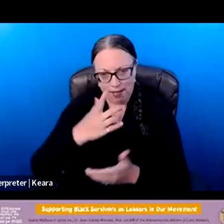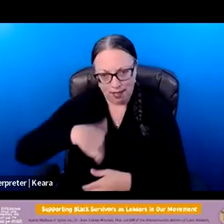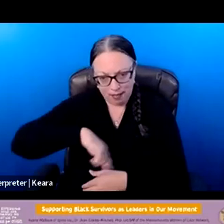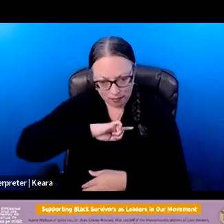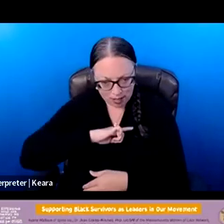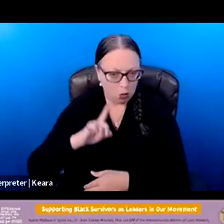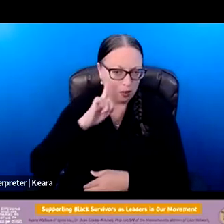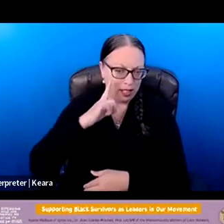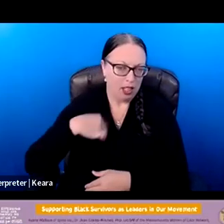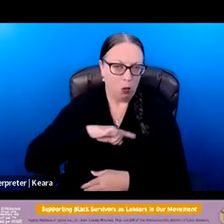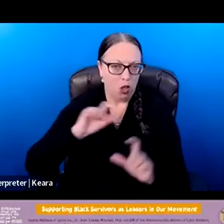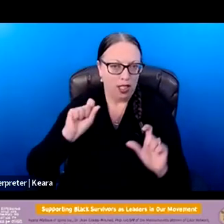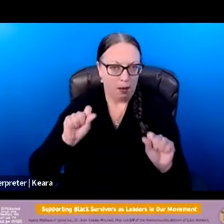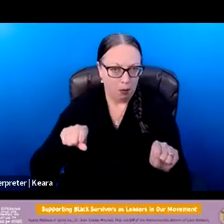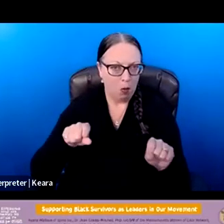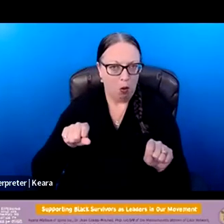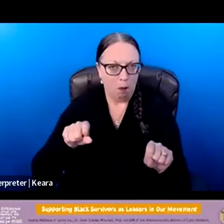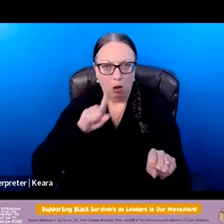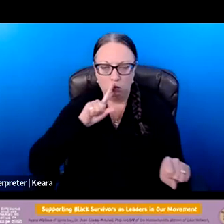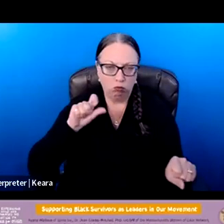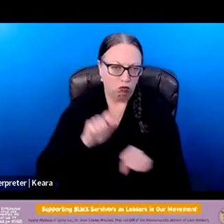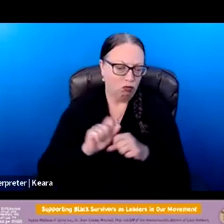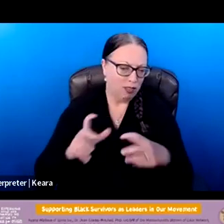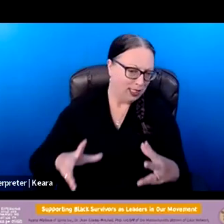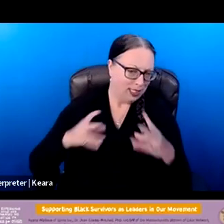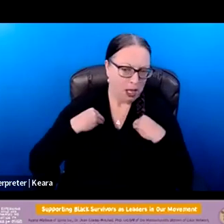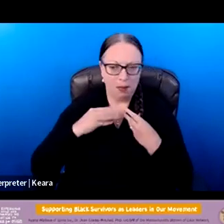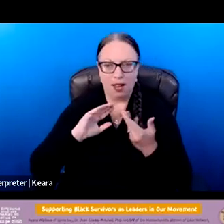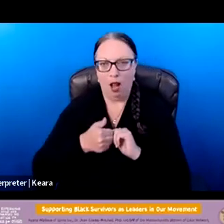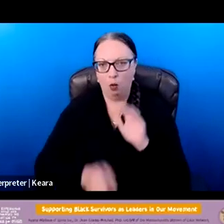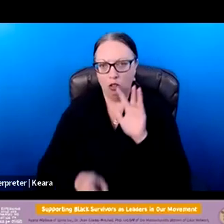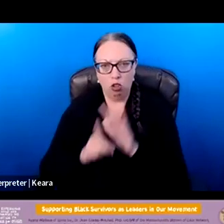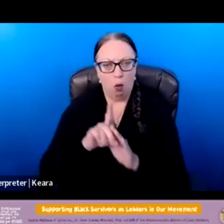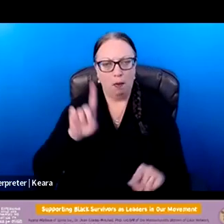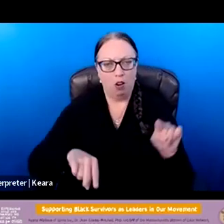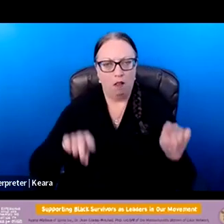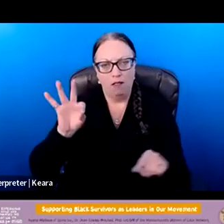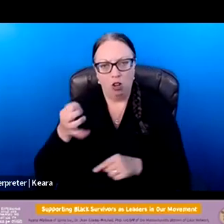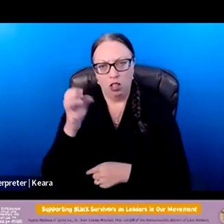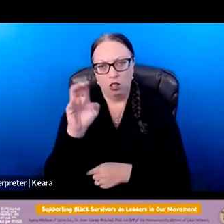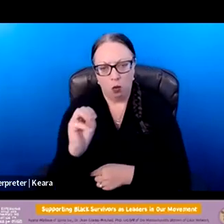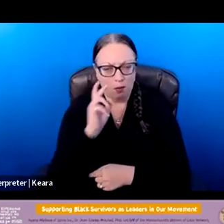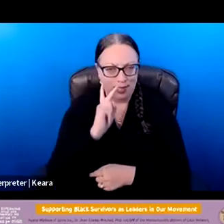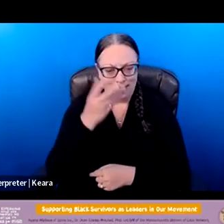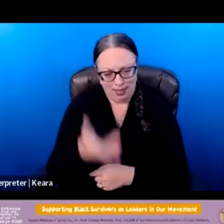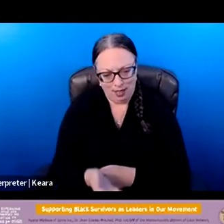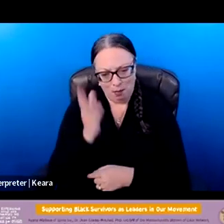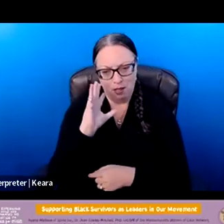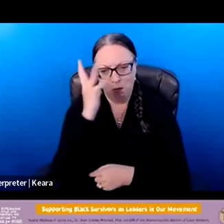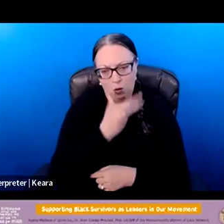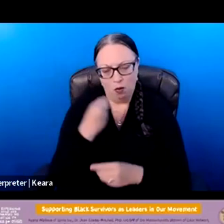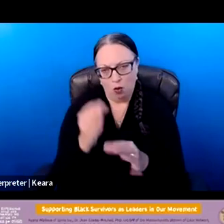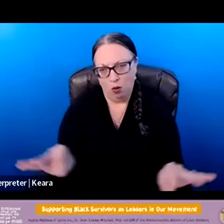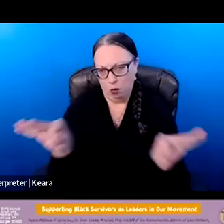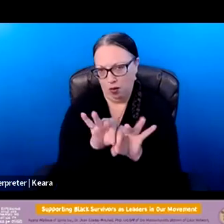we're capable, but to radically accept how we come in our various forms and like see them as beautiful, and see them as worthy. So thank